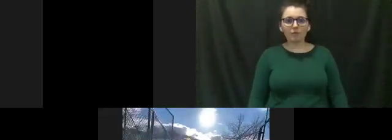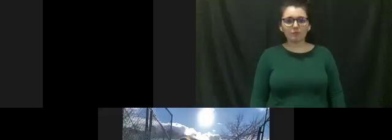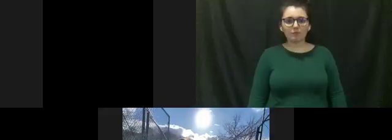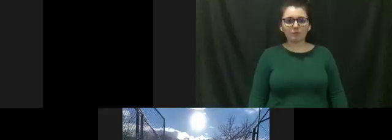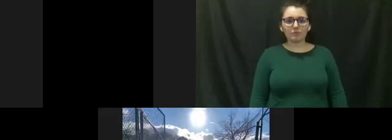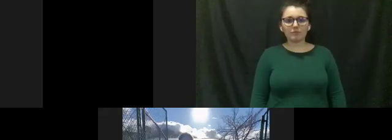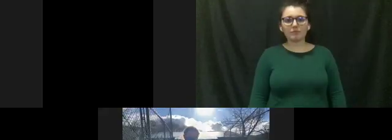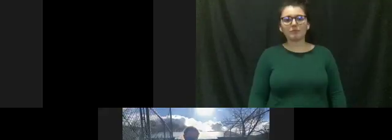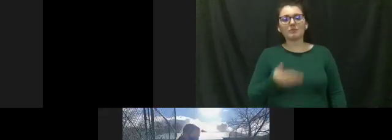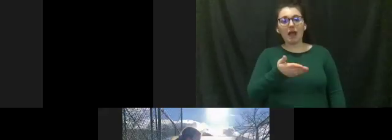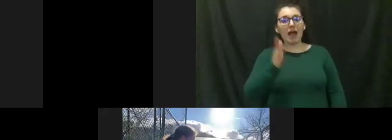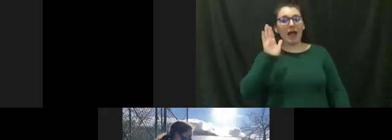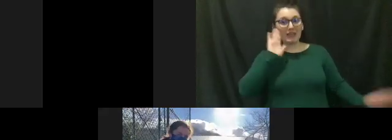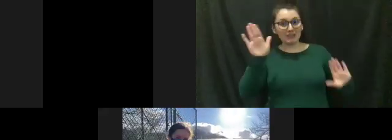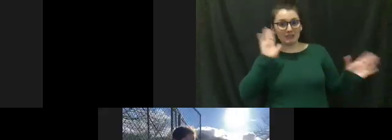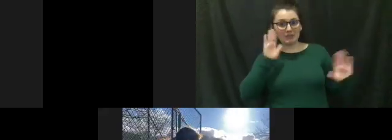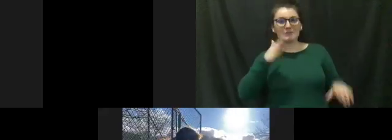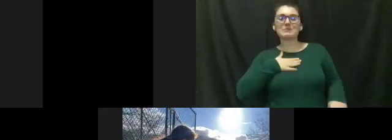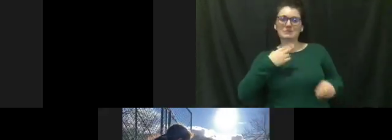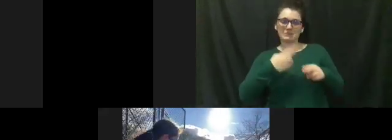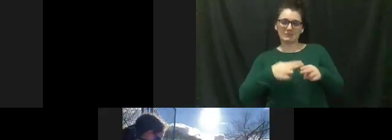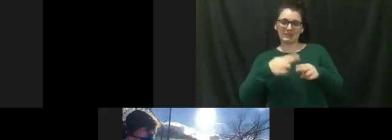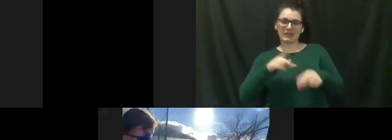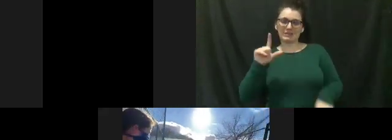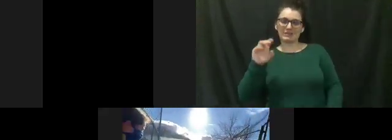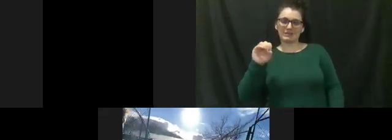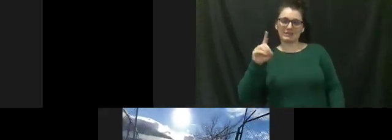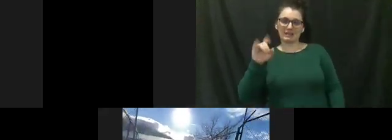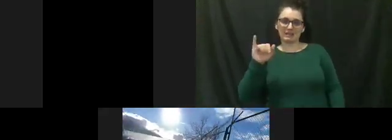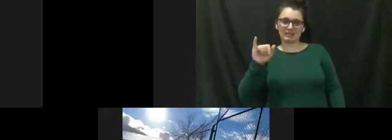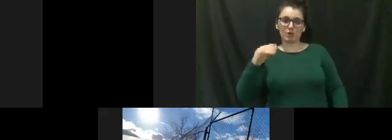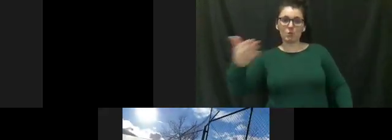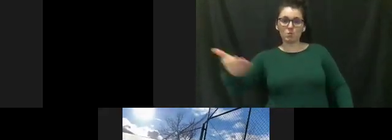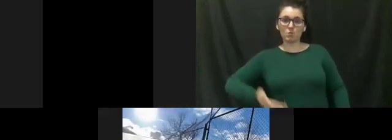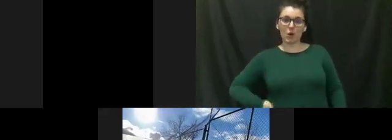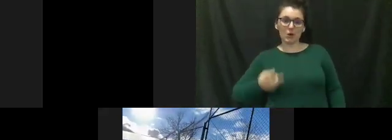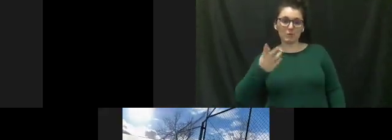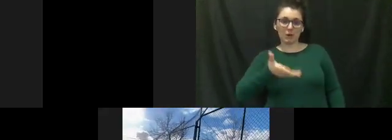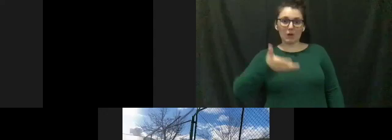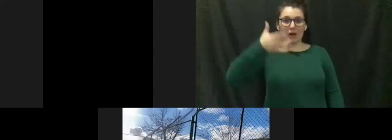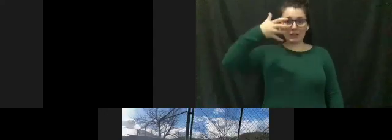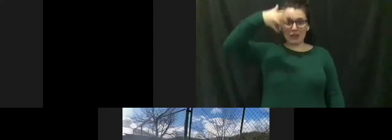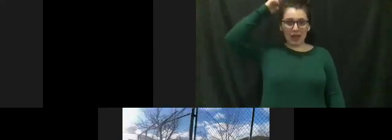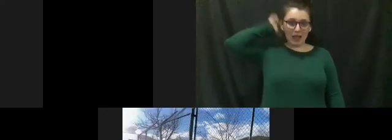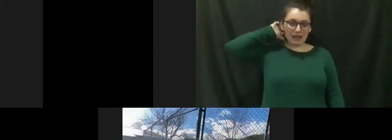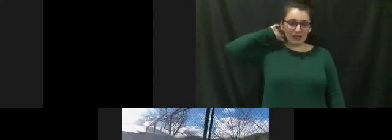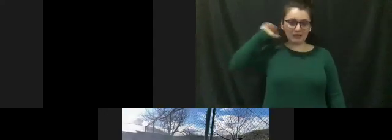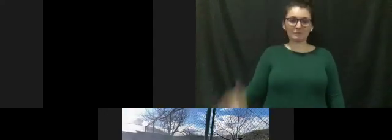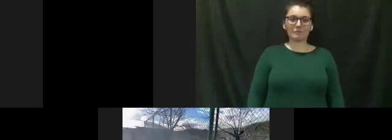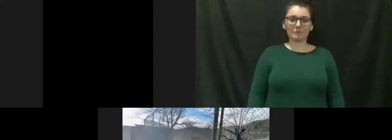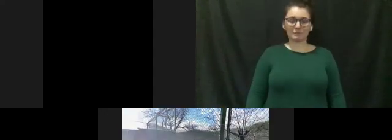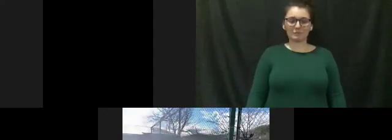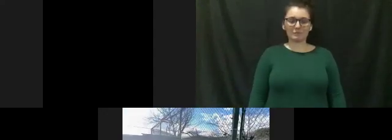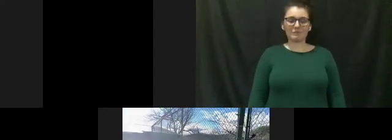here. Hello. My name's Alexi. Welcome to our lion. So Is it okay if I? yeah, absolutely. You're welcome to come on in this